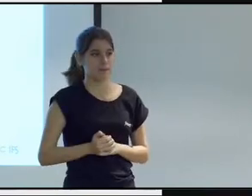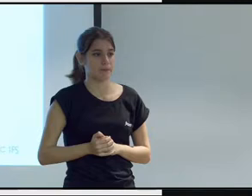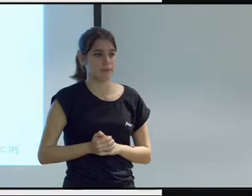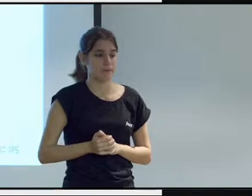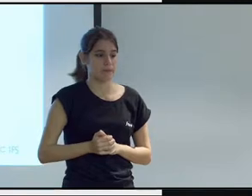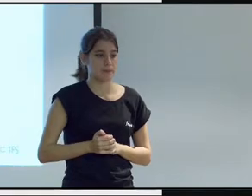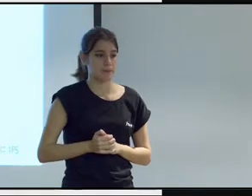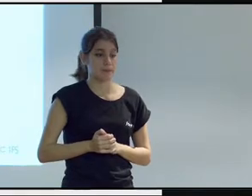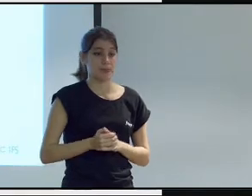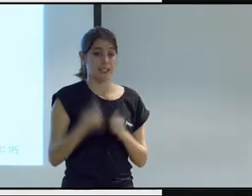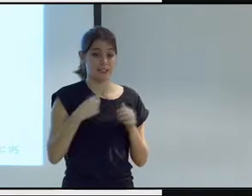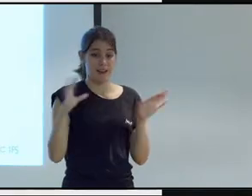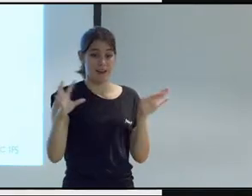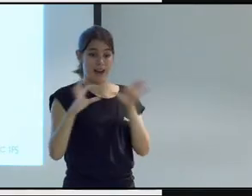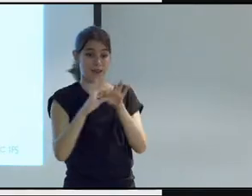What is functioning?